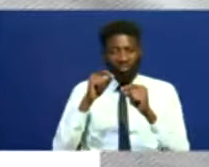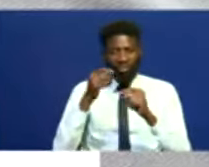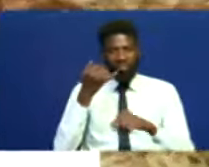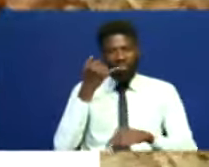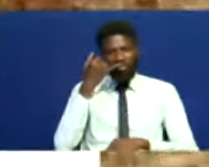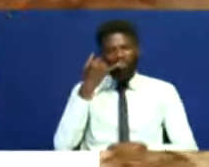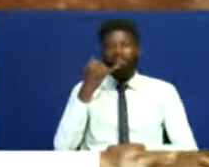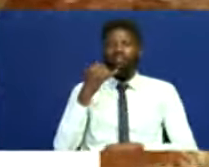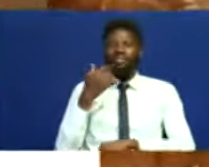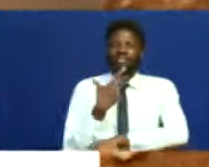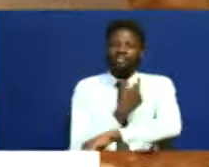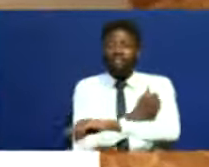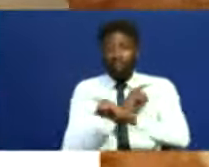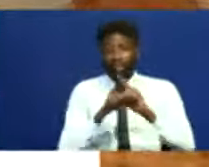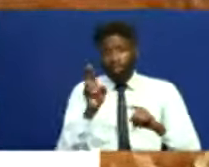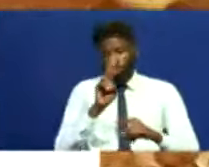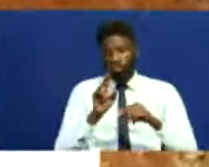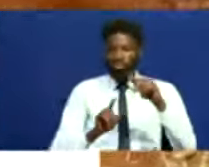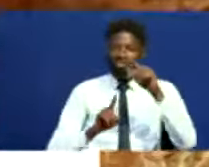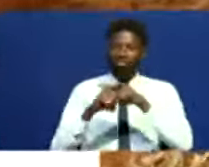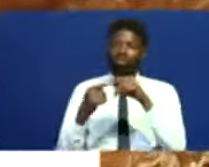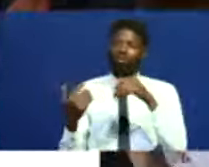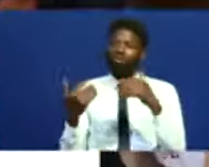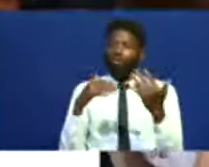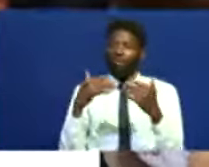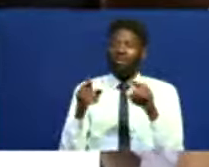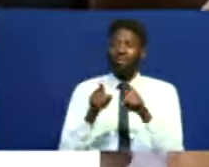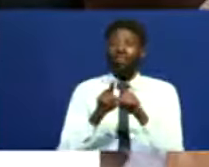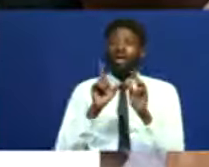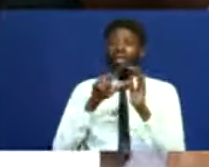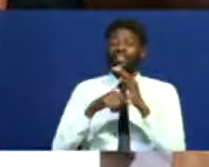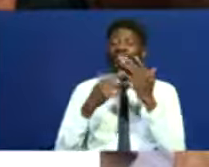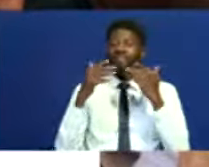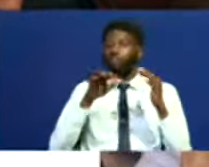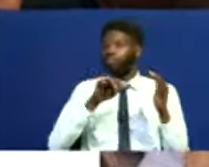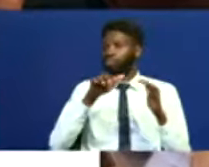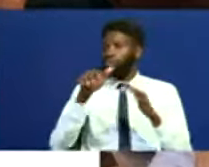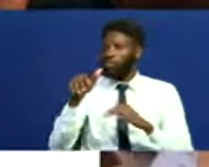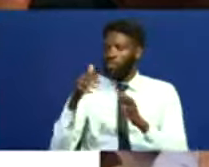society. The group later held a tree planting event at Machakos University grounds.